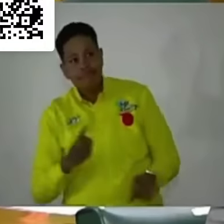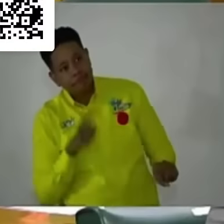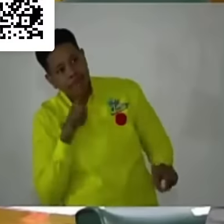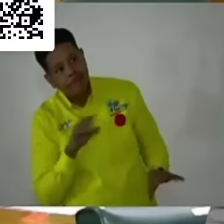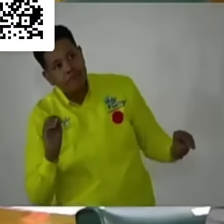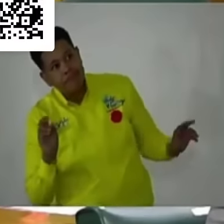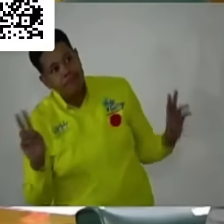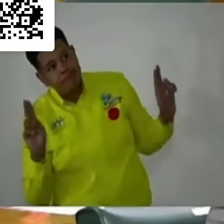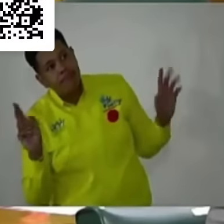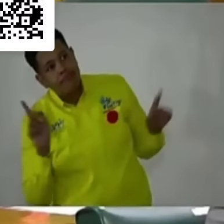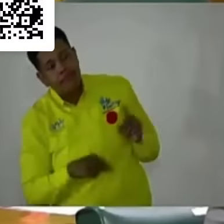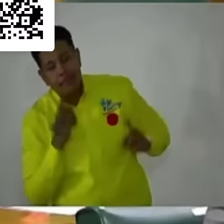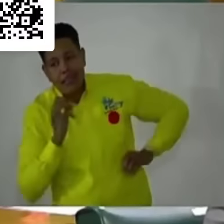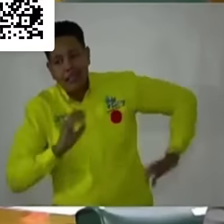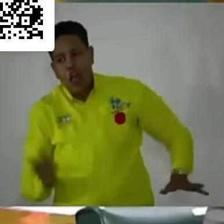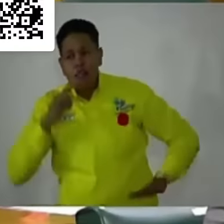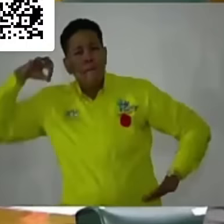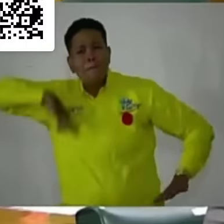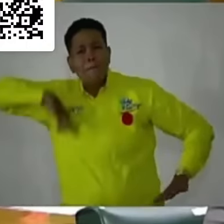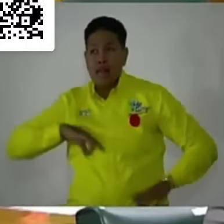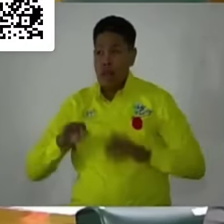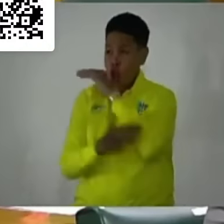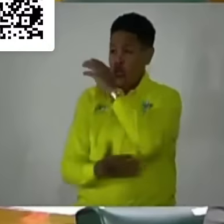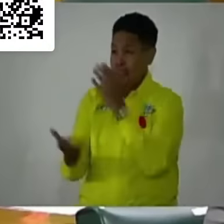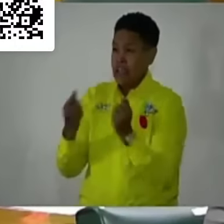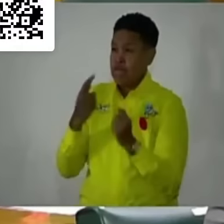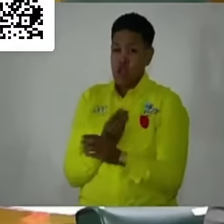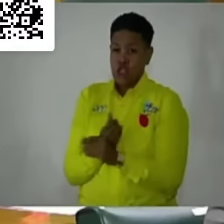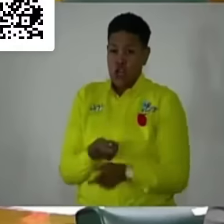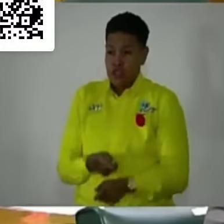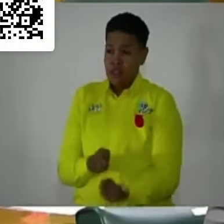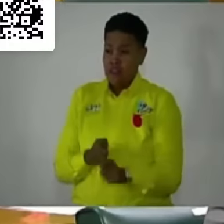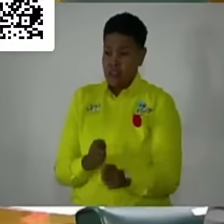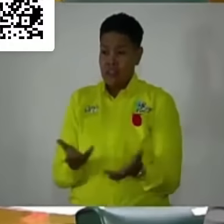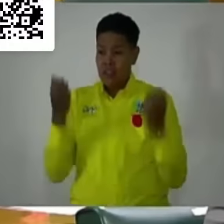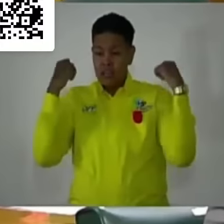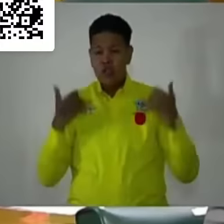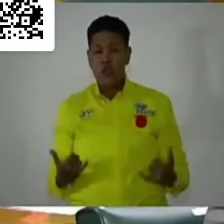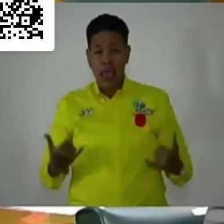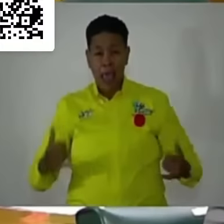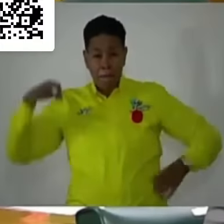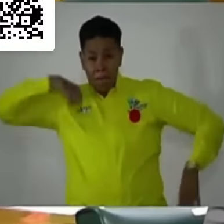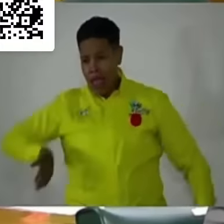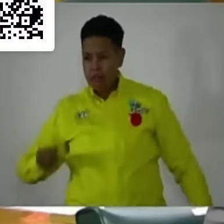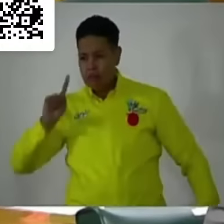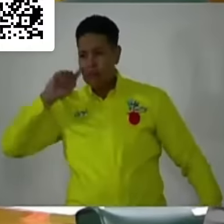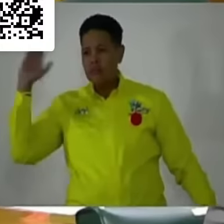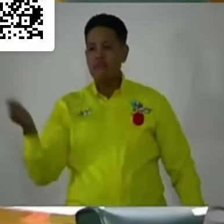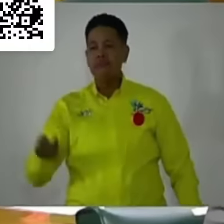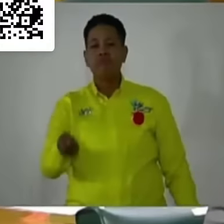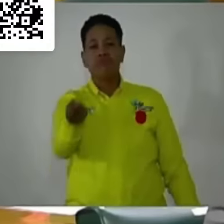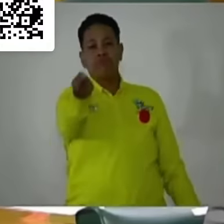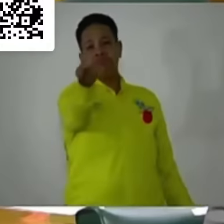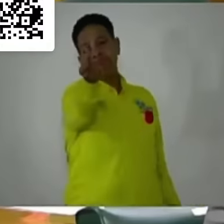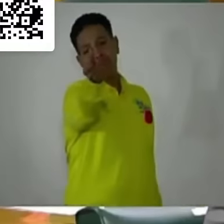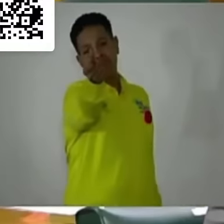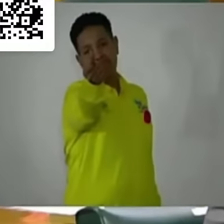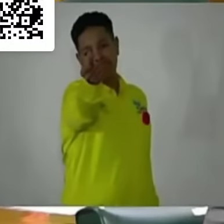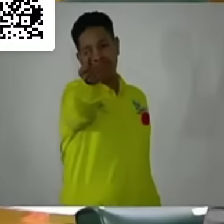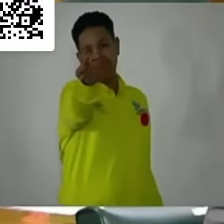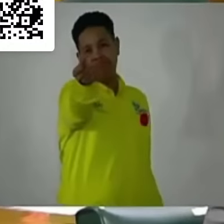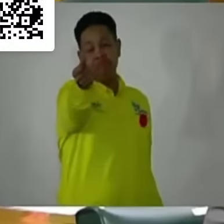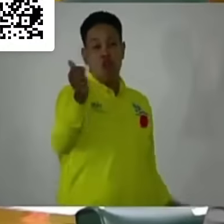The benefits that the country gets from bauxite aluminum mining today is a trickle